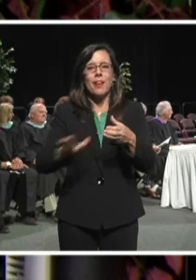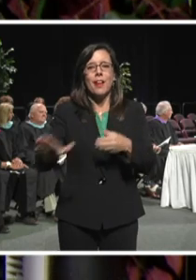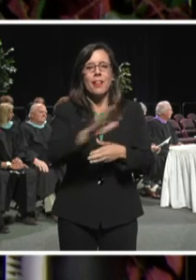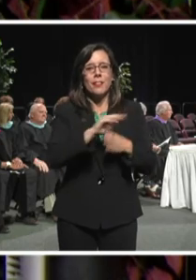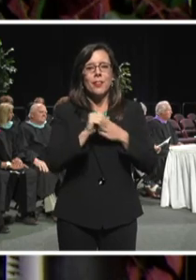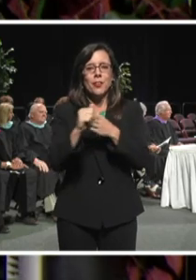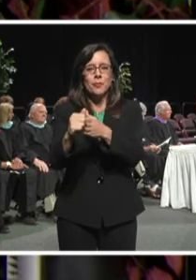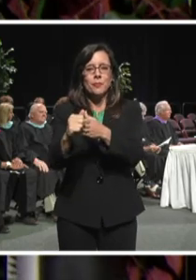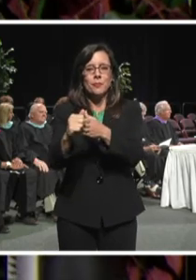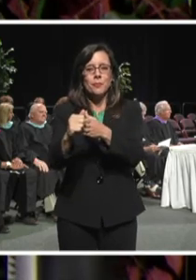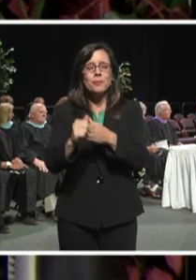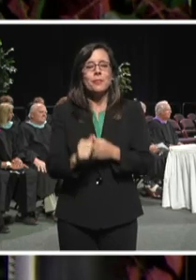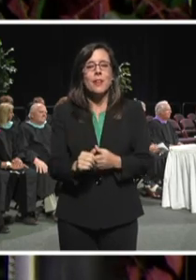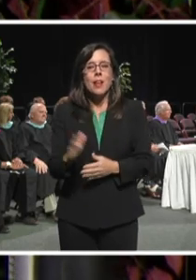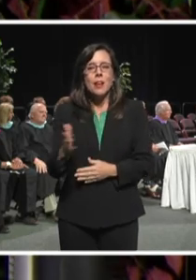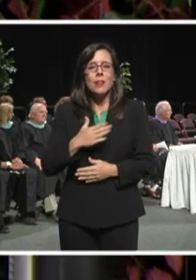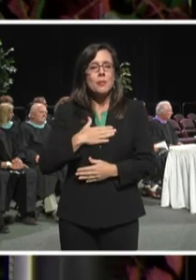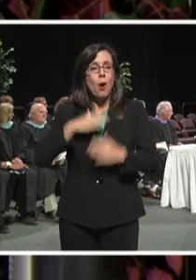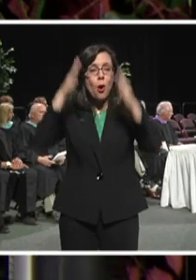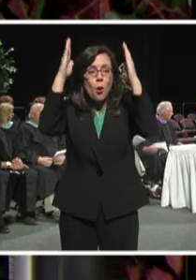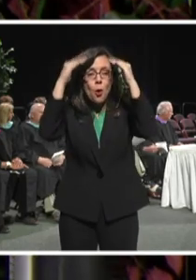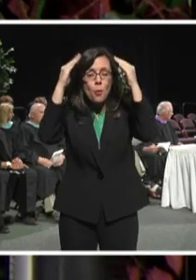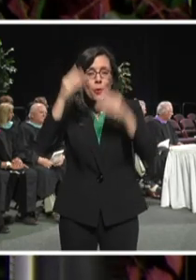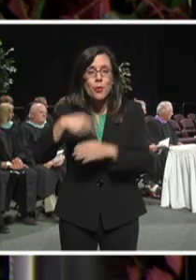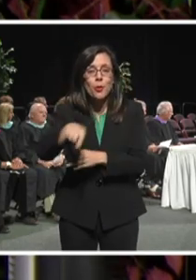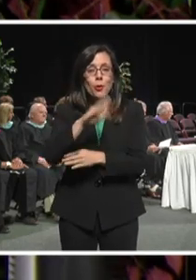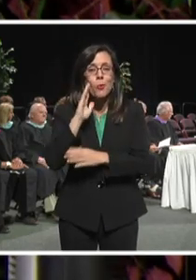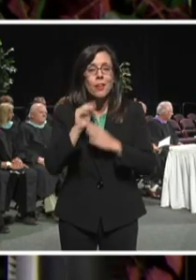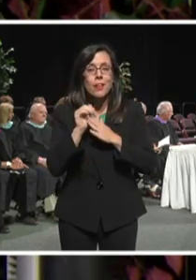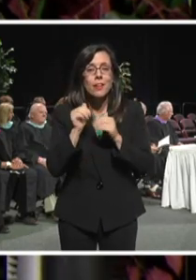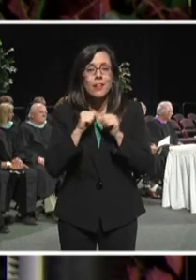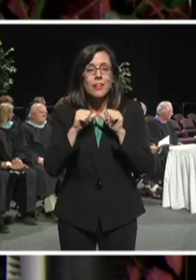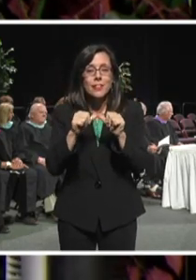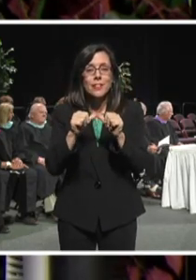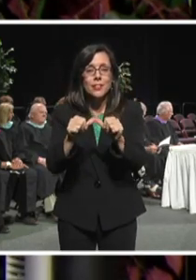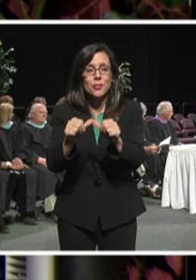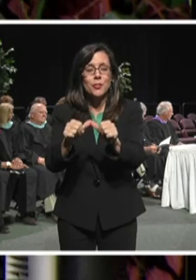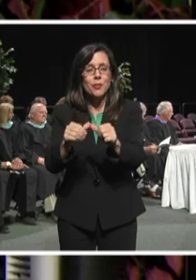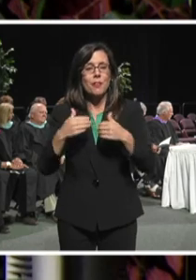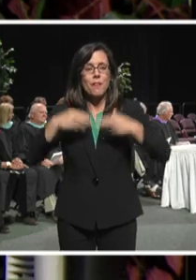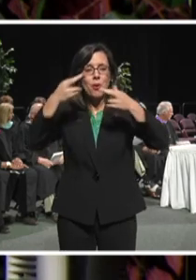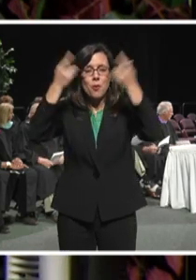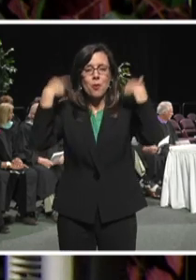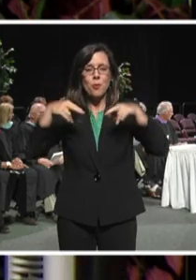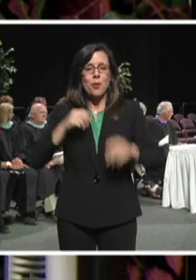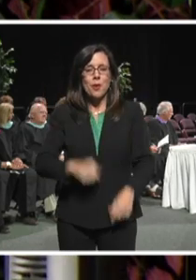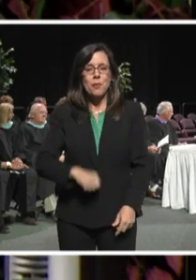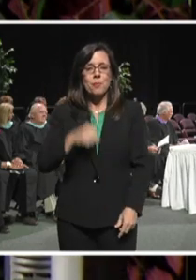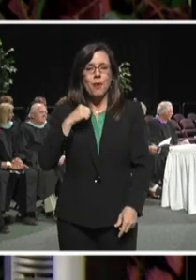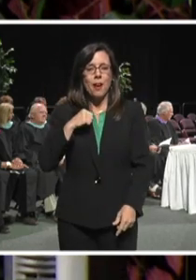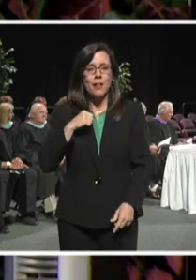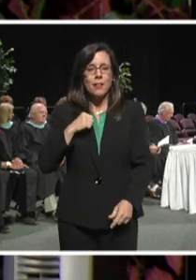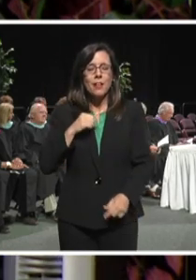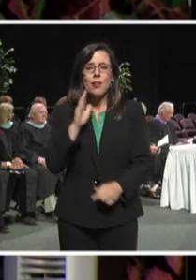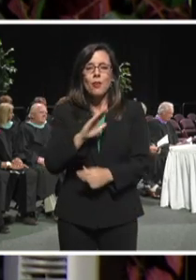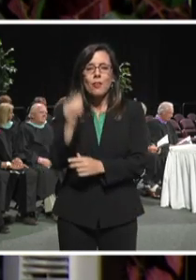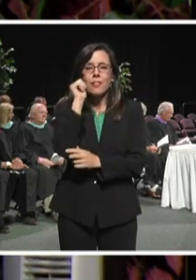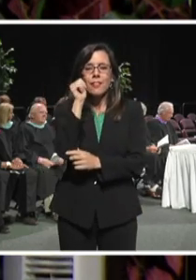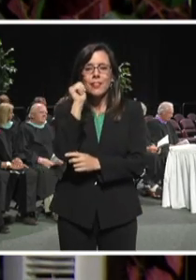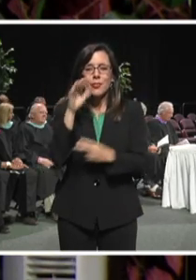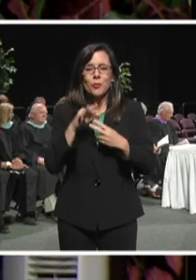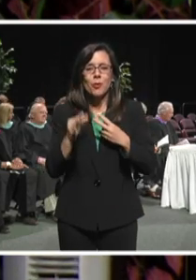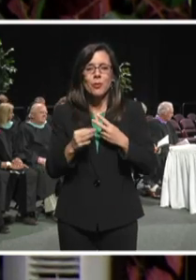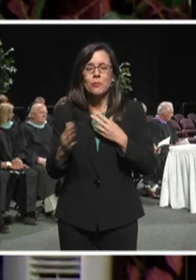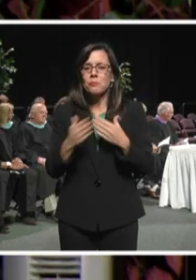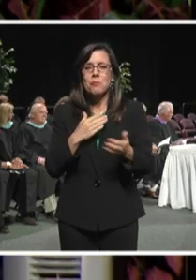leadership. It is my hope that you will continue to carry your Ram Pride leadership in your daily choices, no